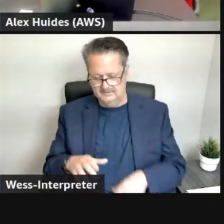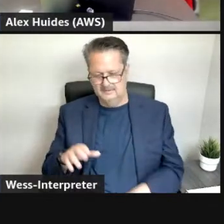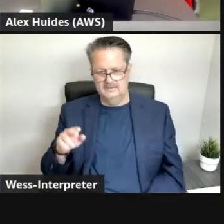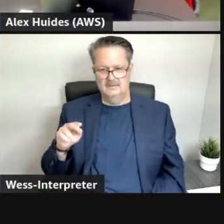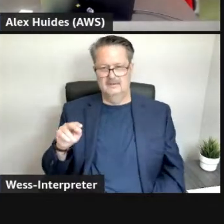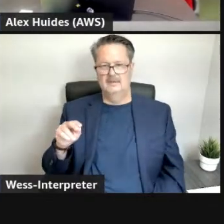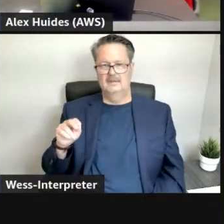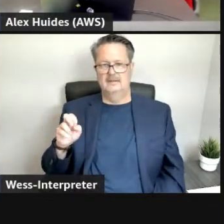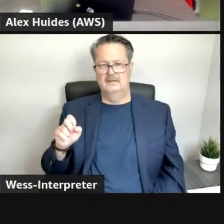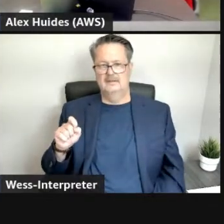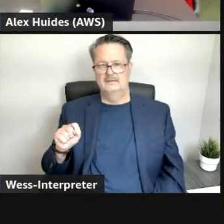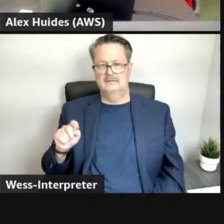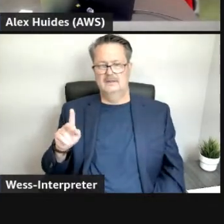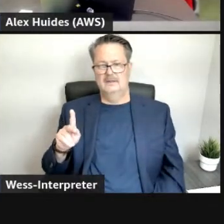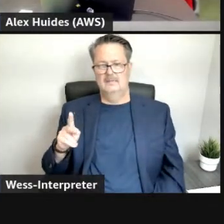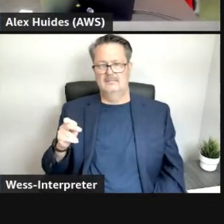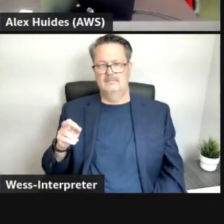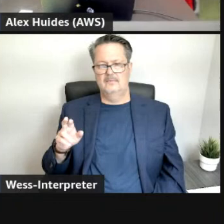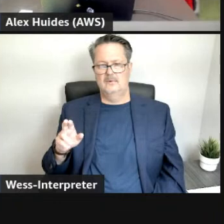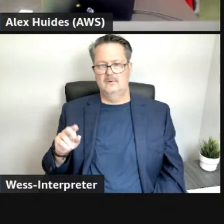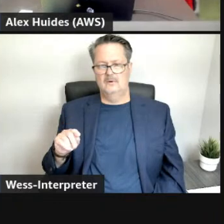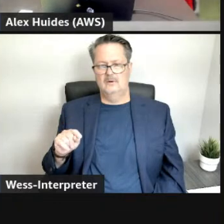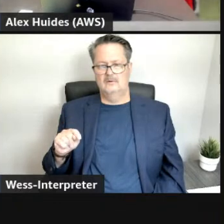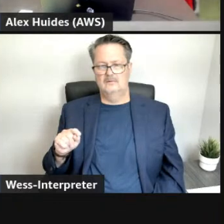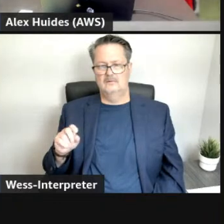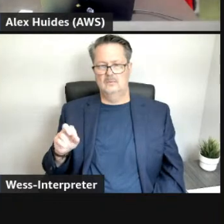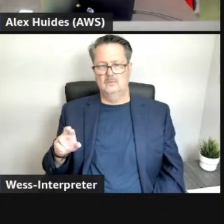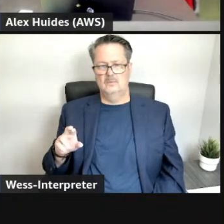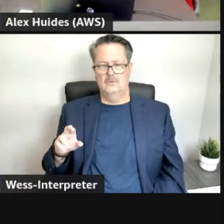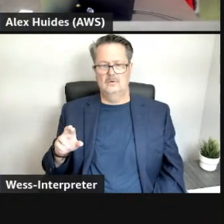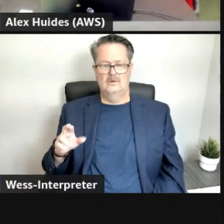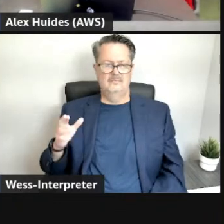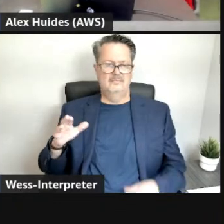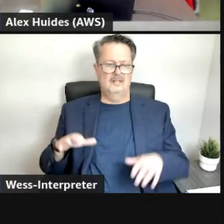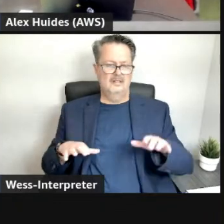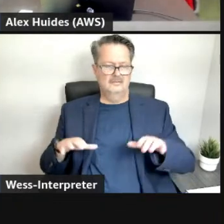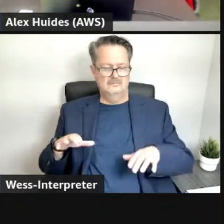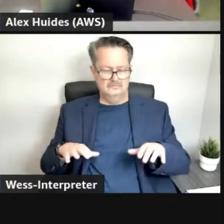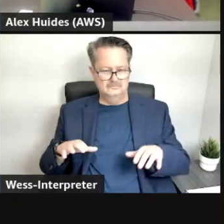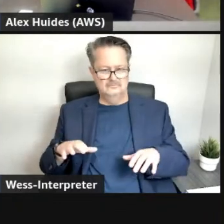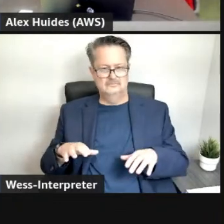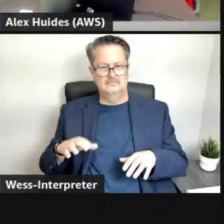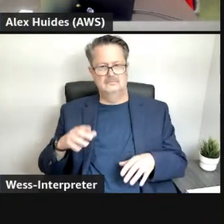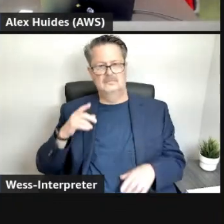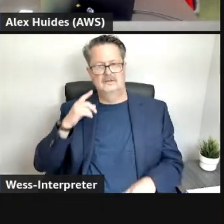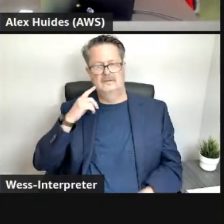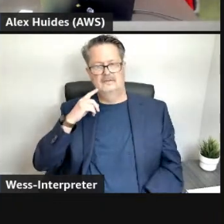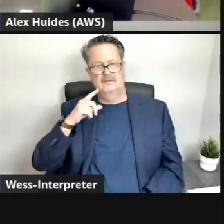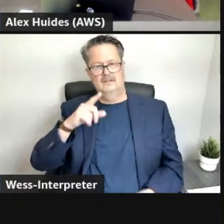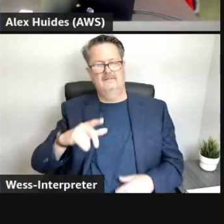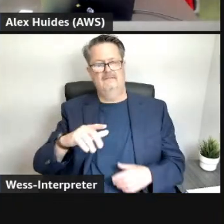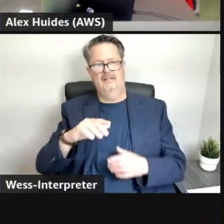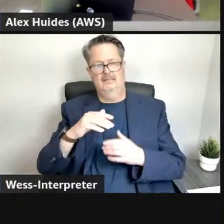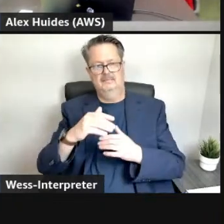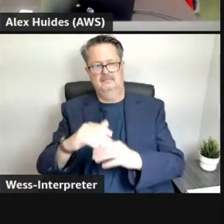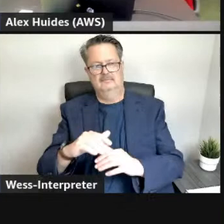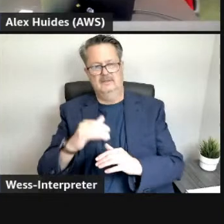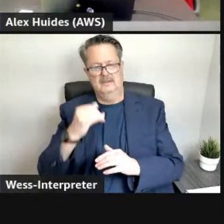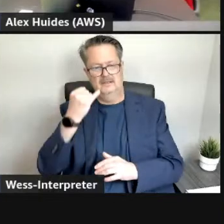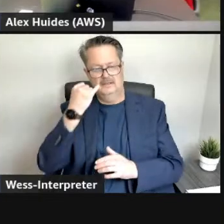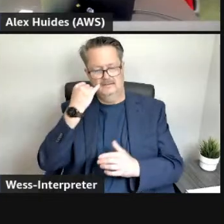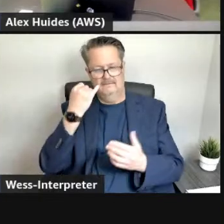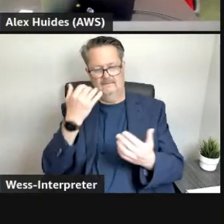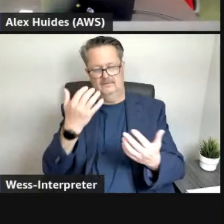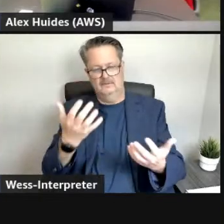balancer. But still, for the ingress model, there are some limitations. If you want to take